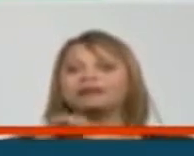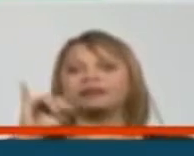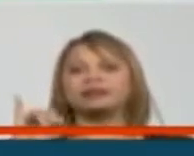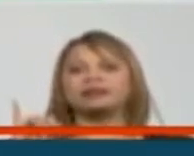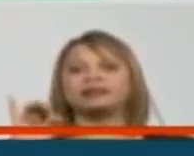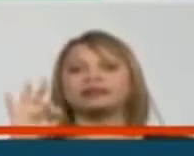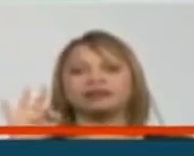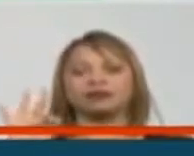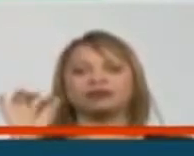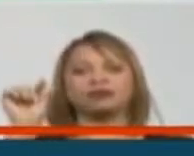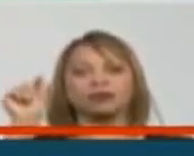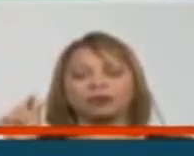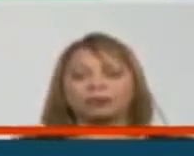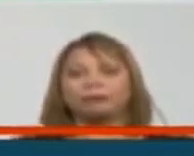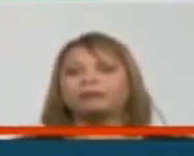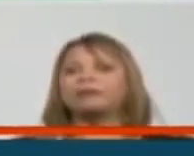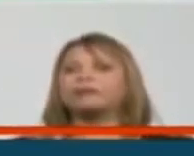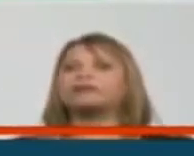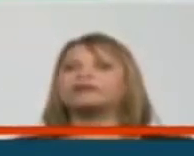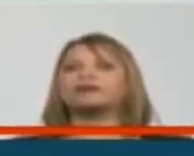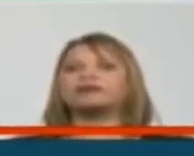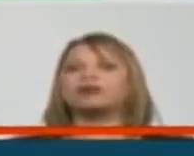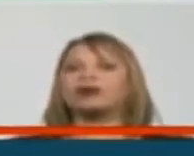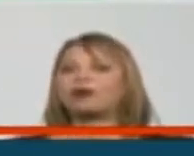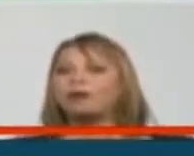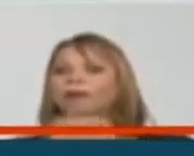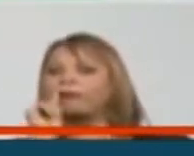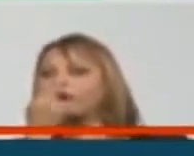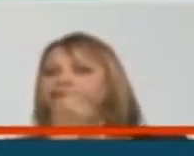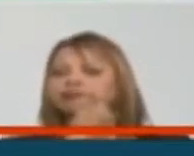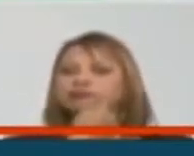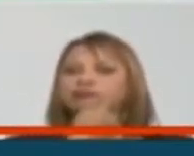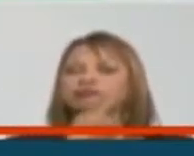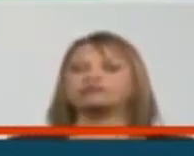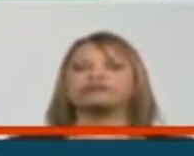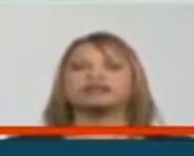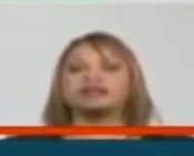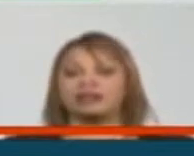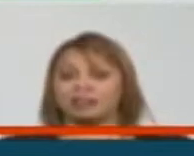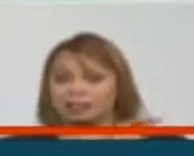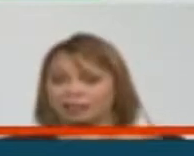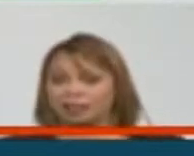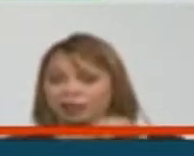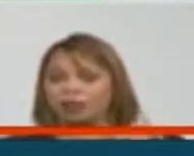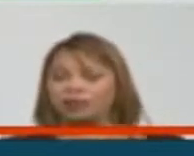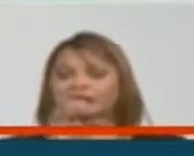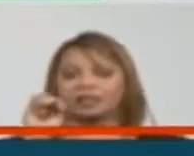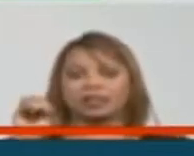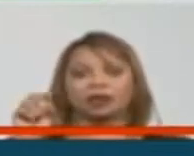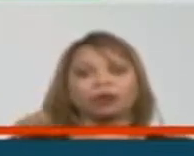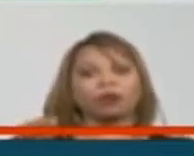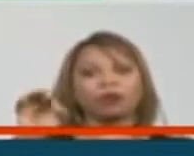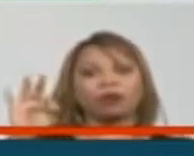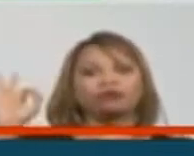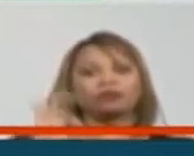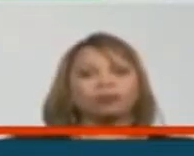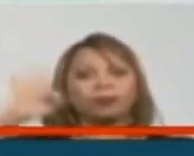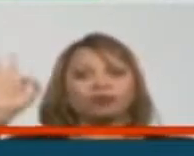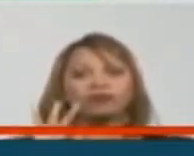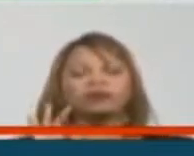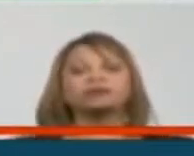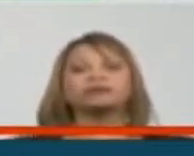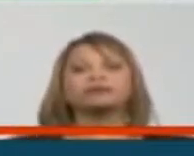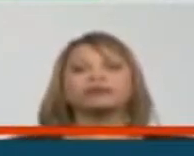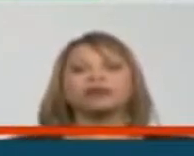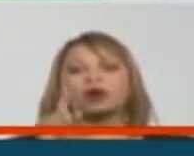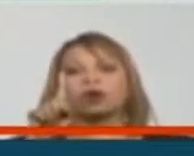11,687 people have been confirmed with the virus, about 0.8%. If Lilian allows us to see the graph,